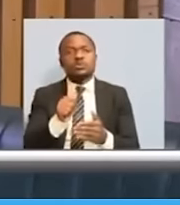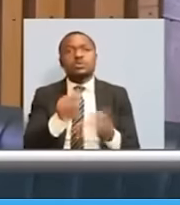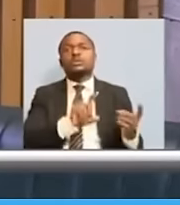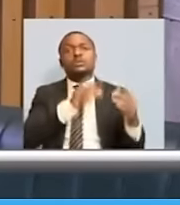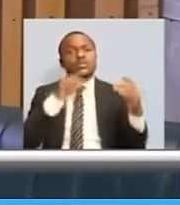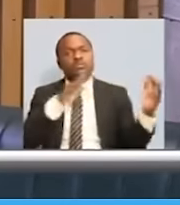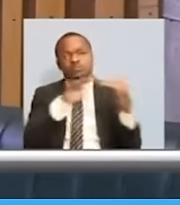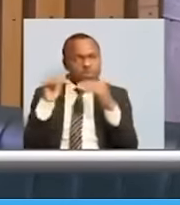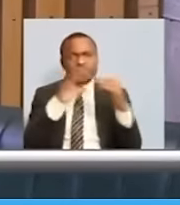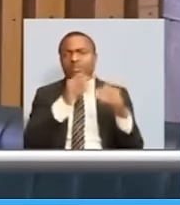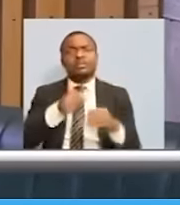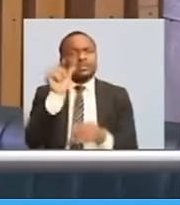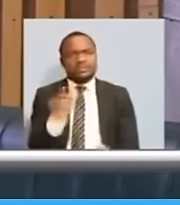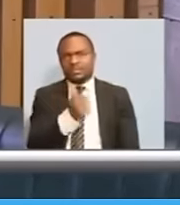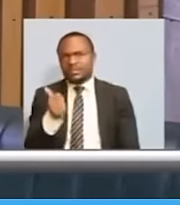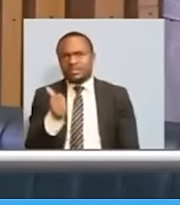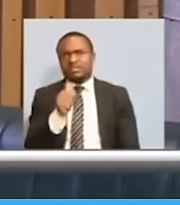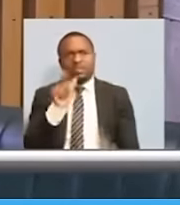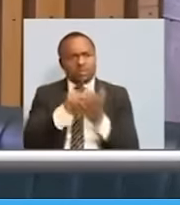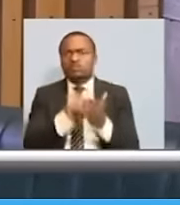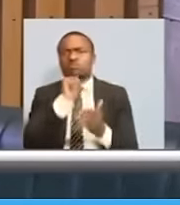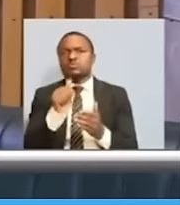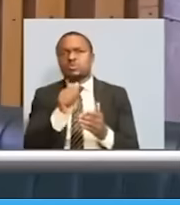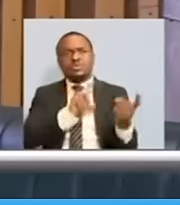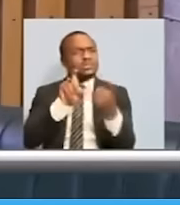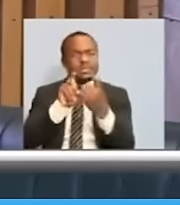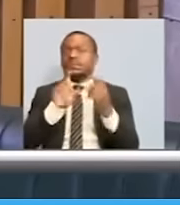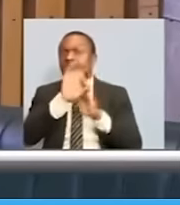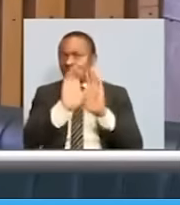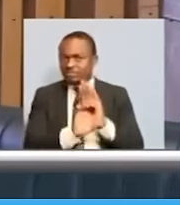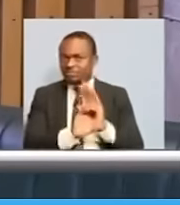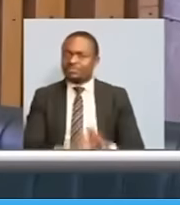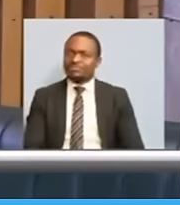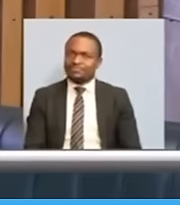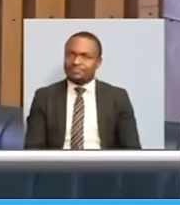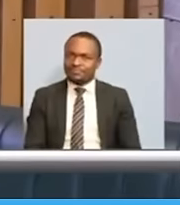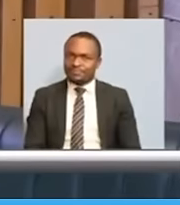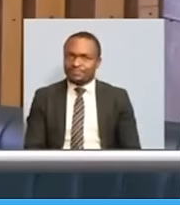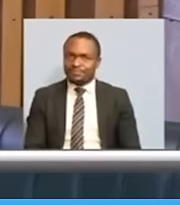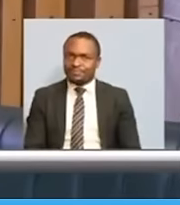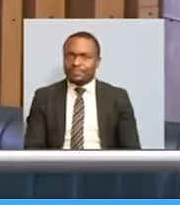are laws that are not conflicting the Constitution, which is the supreme document of the land. And